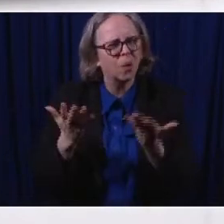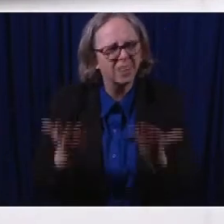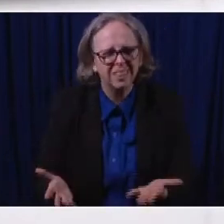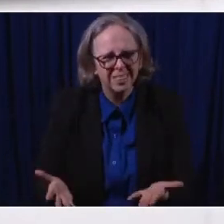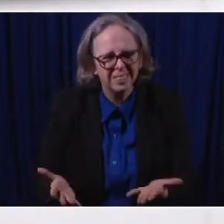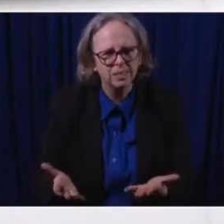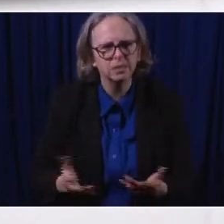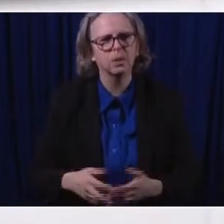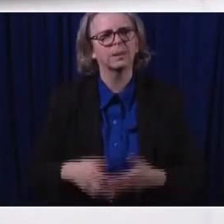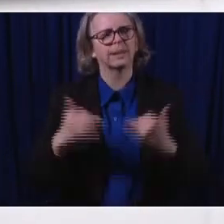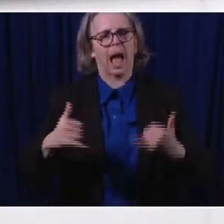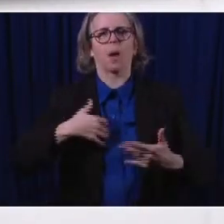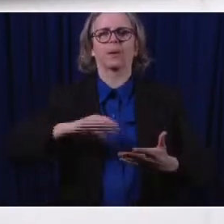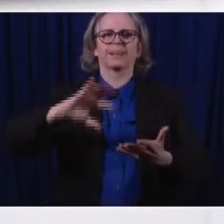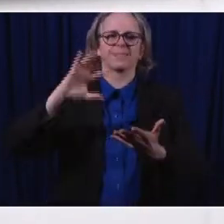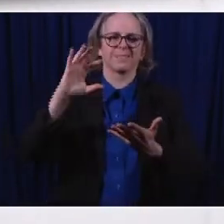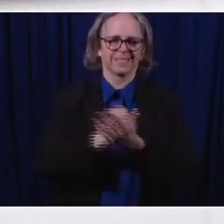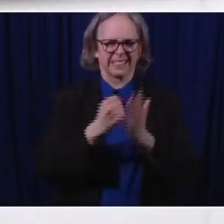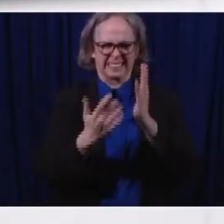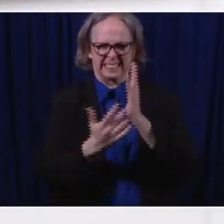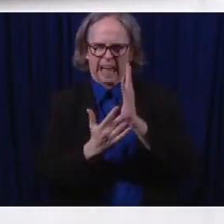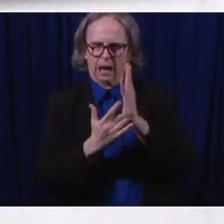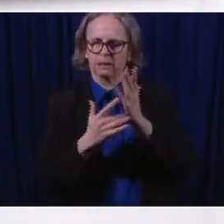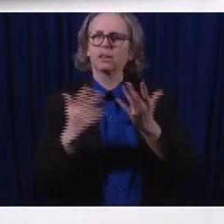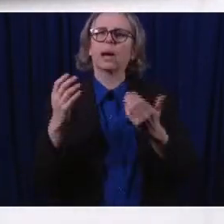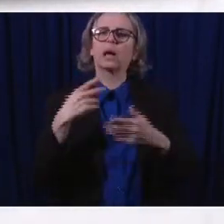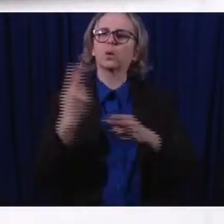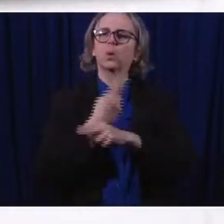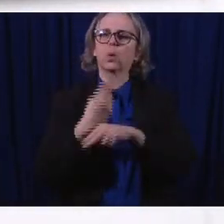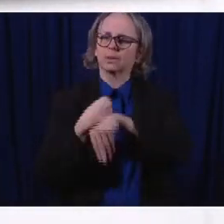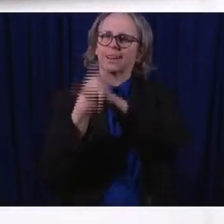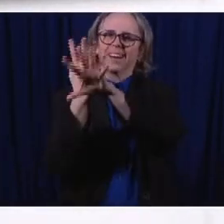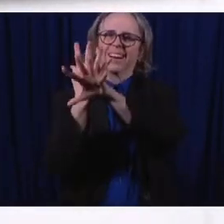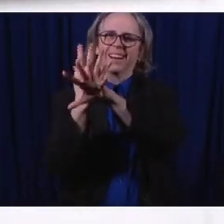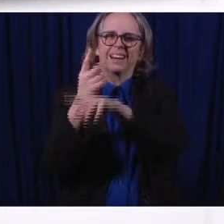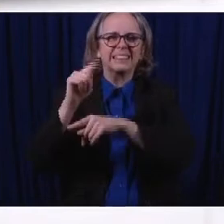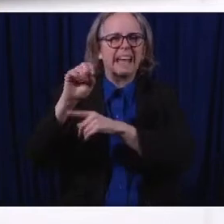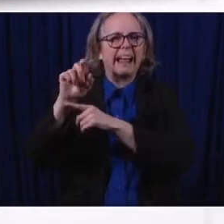via telehealth and the internet connectivity we have with the schools.